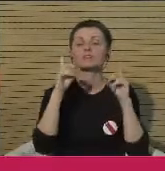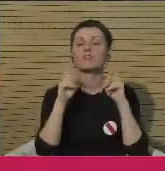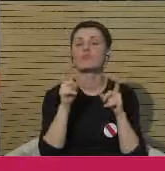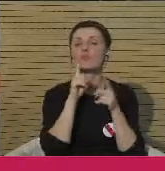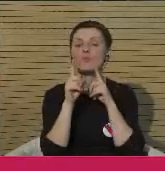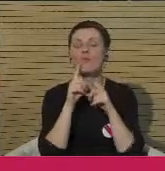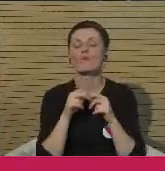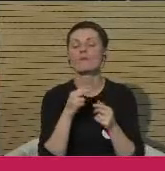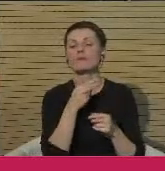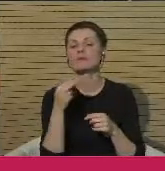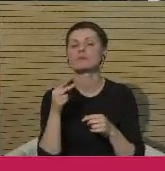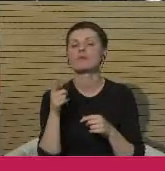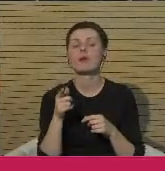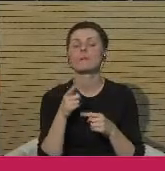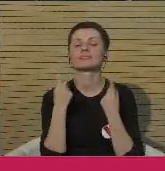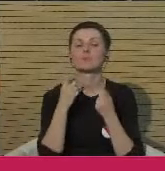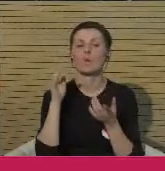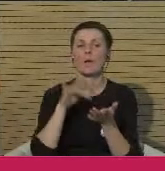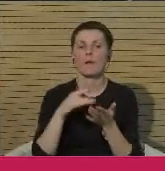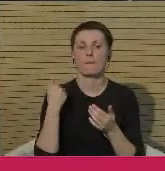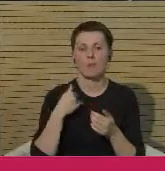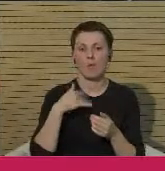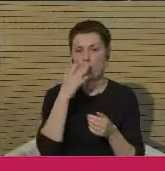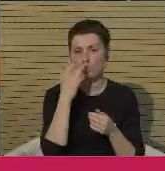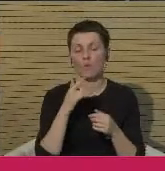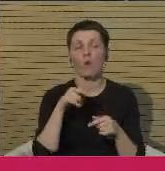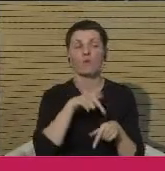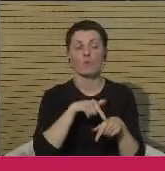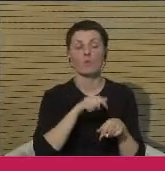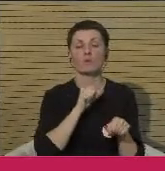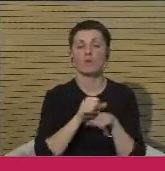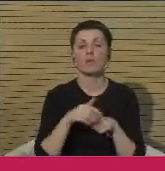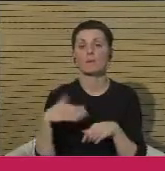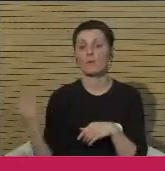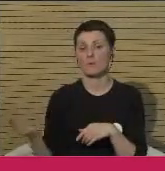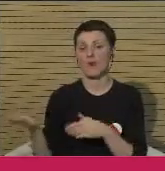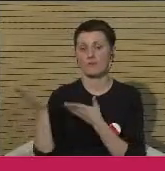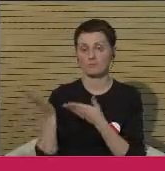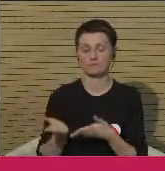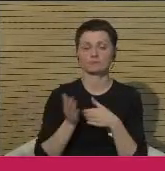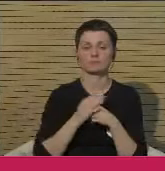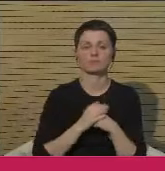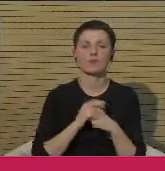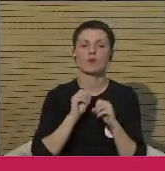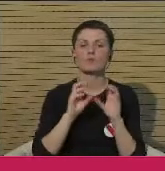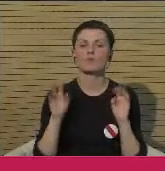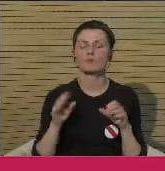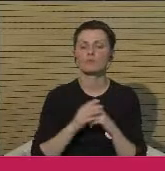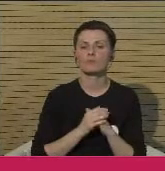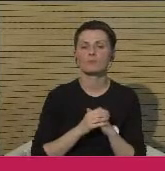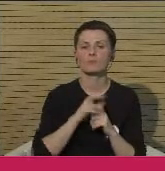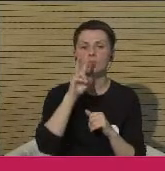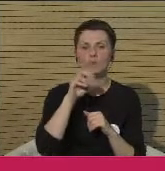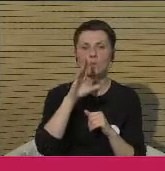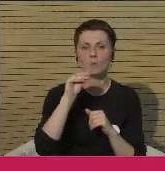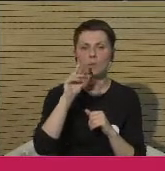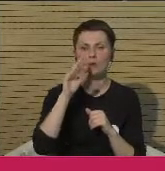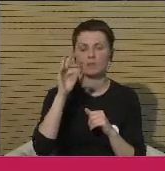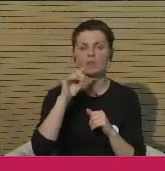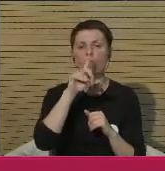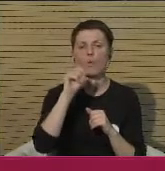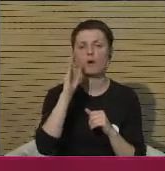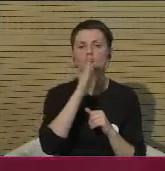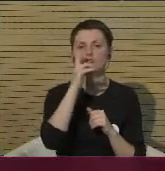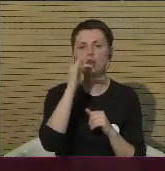have seen your work. So now we are going to talk about the situation in Belarus. We